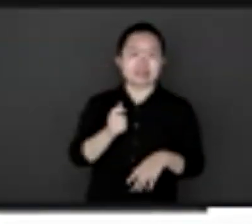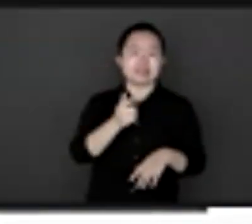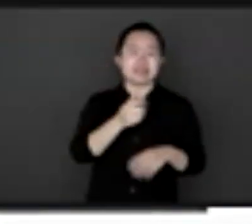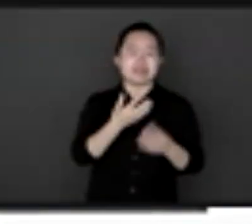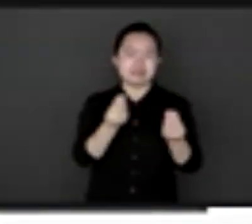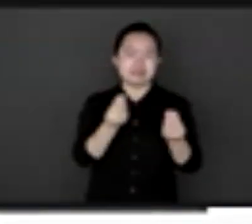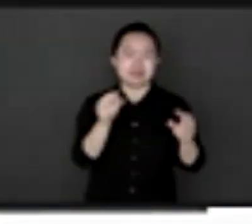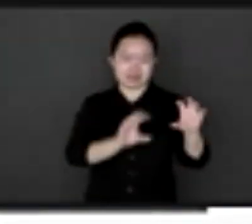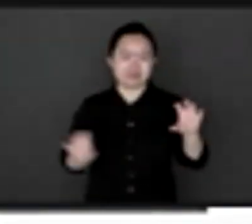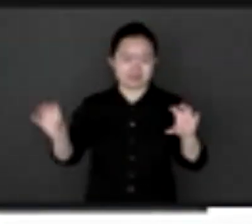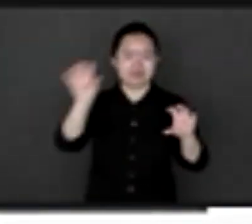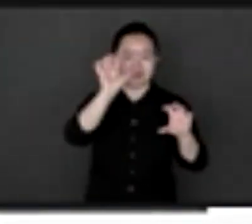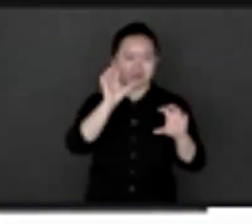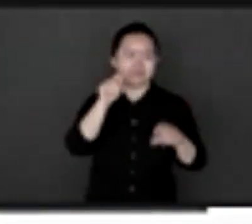a